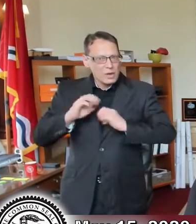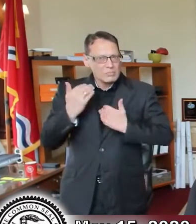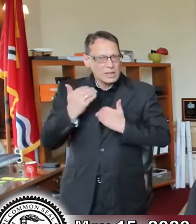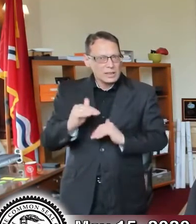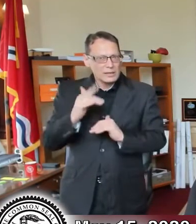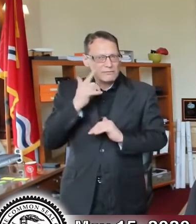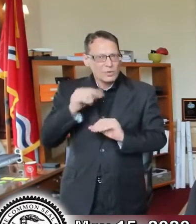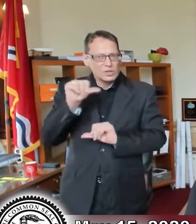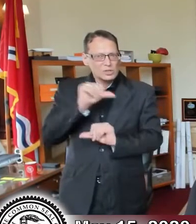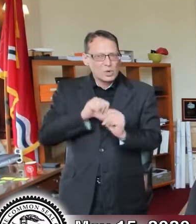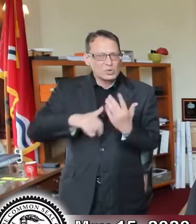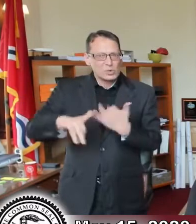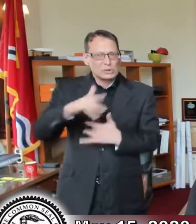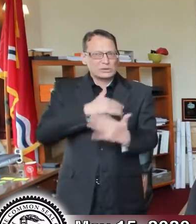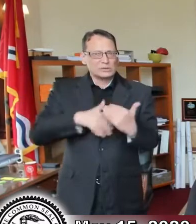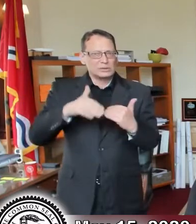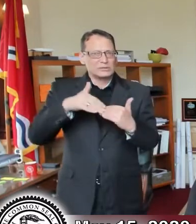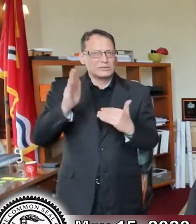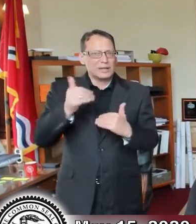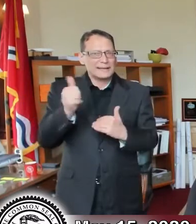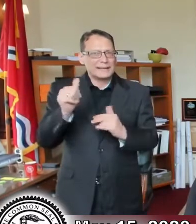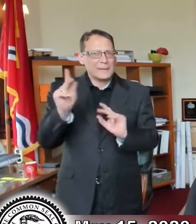on social gatherings of more than 10 people?